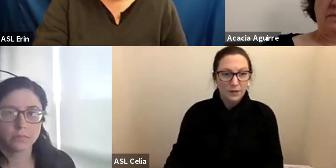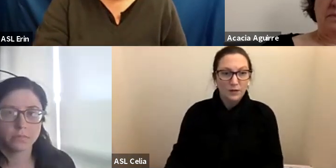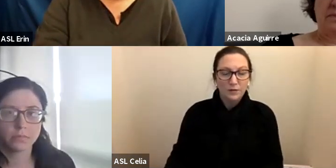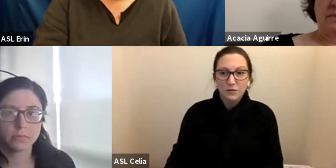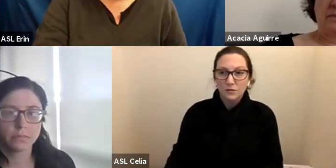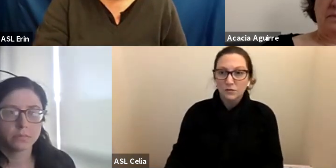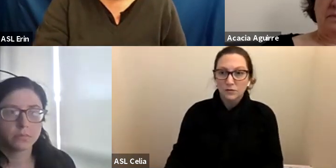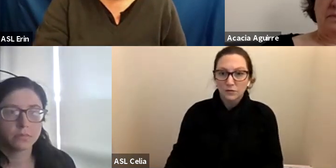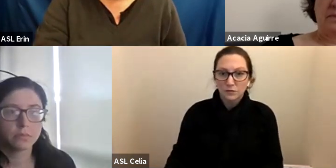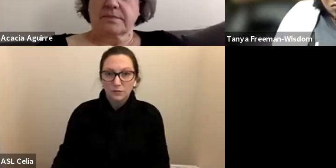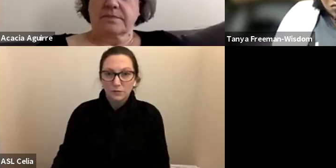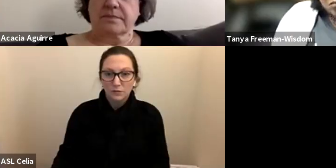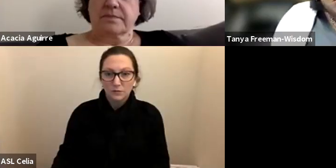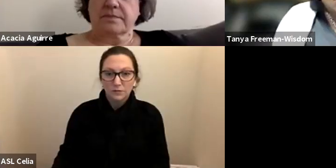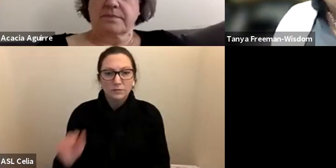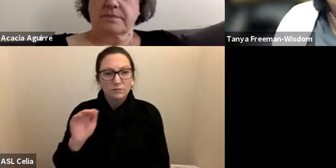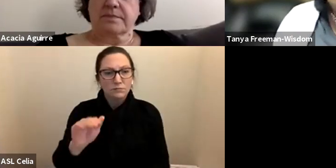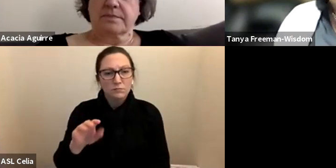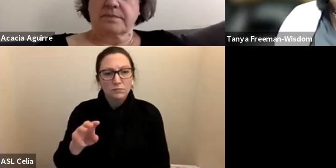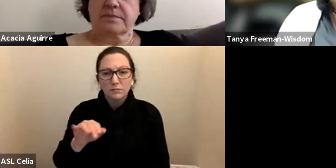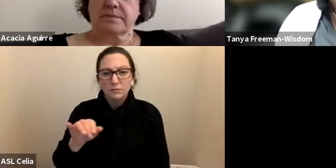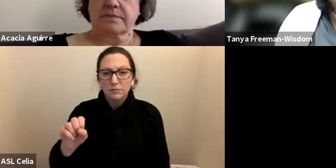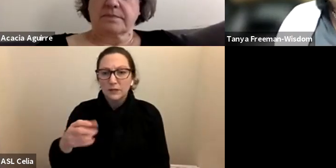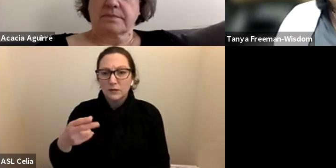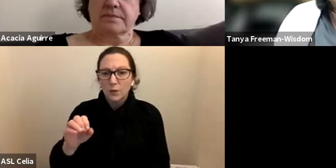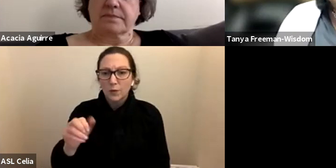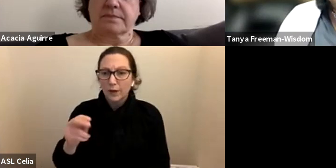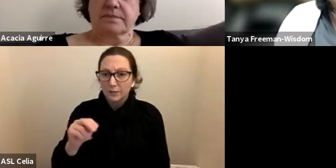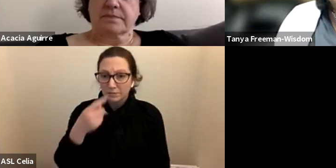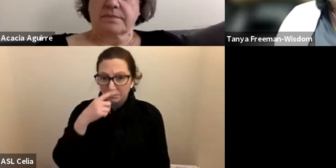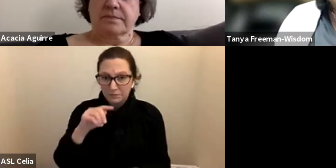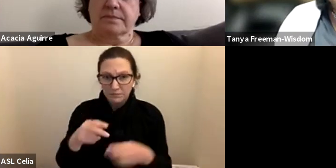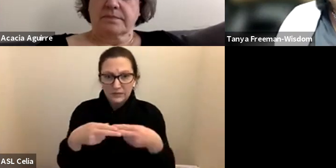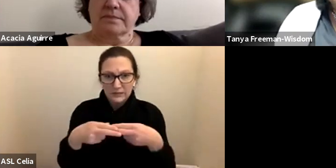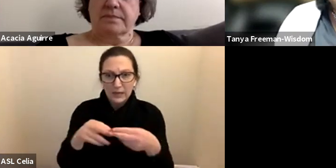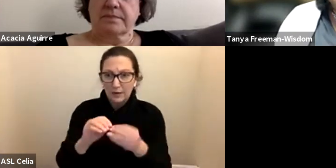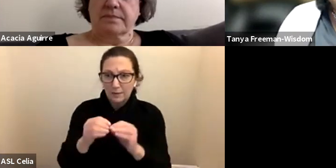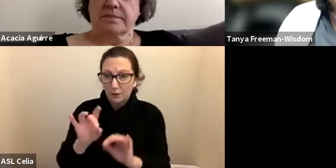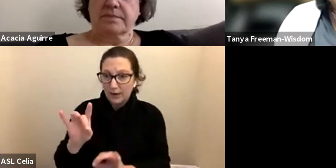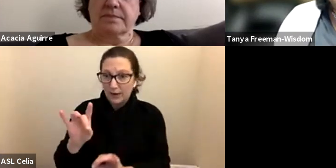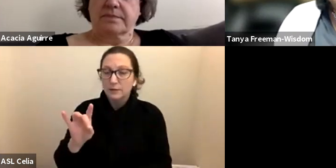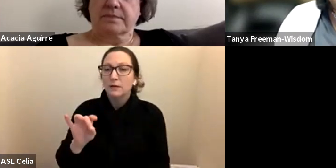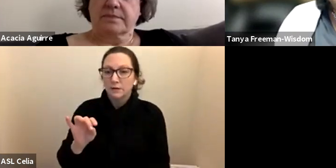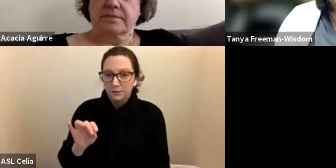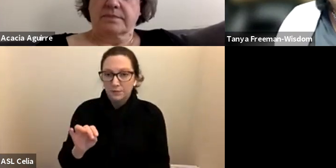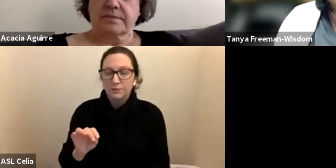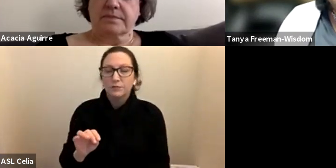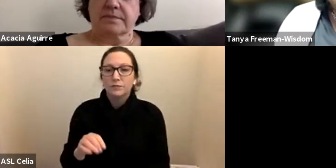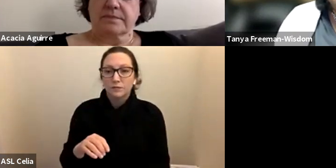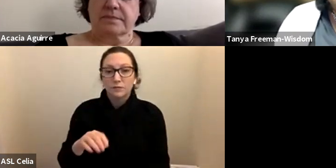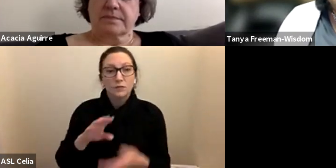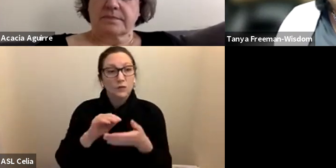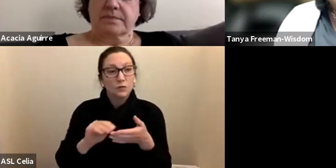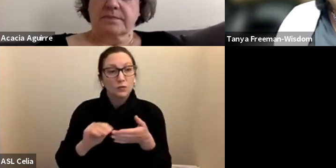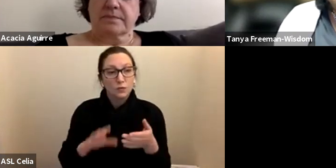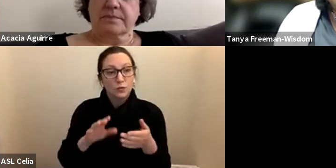Ms. Hogan, do you want to share that? I think it's slide 8. I can talk about it. So there are students who are